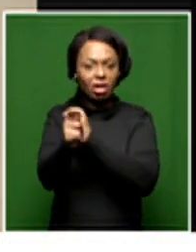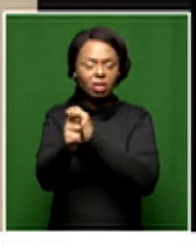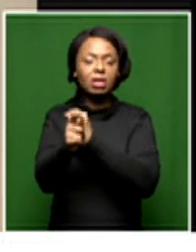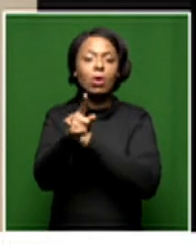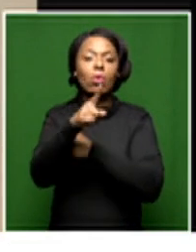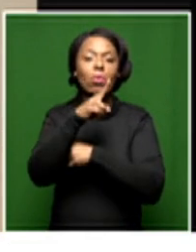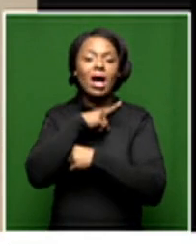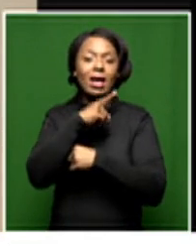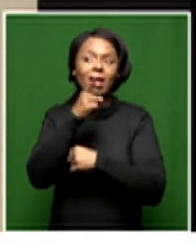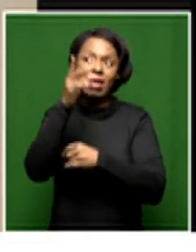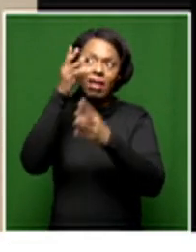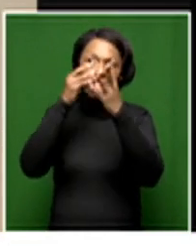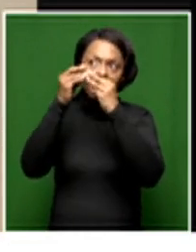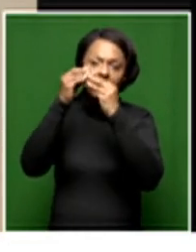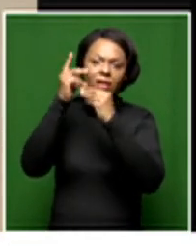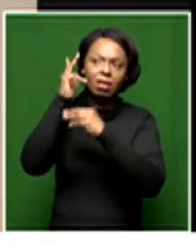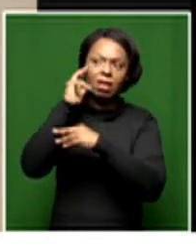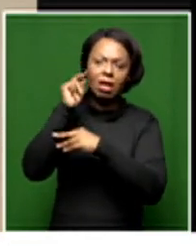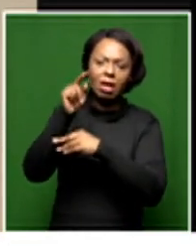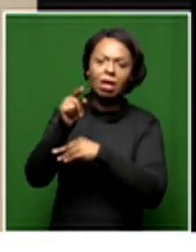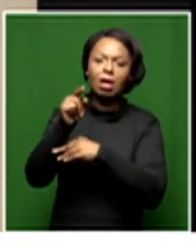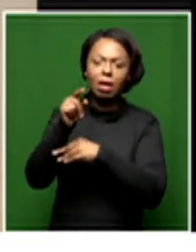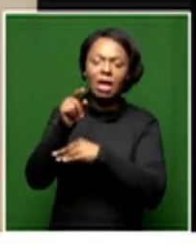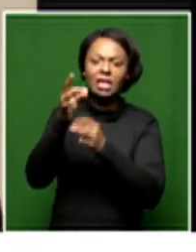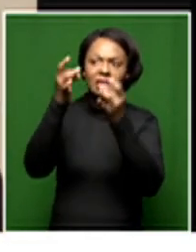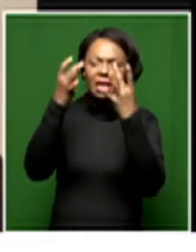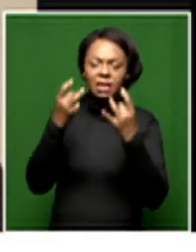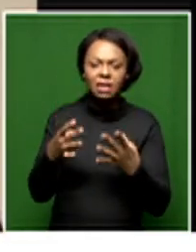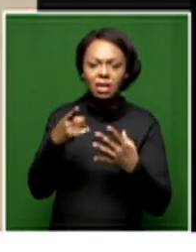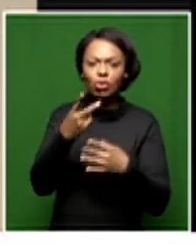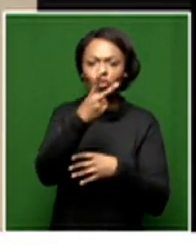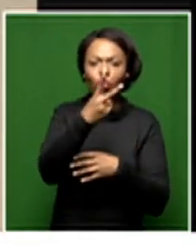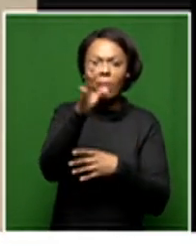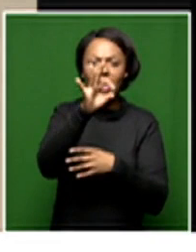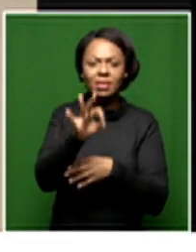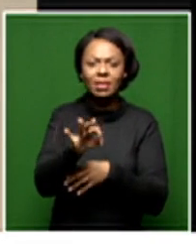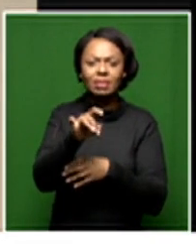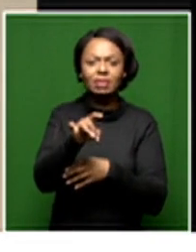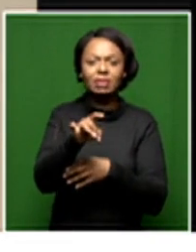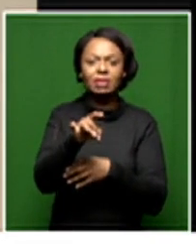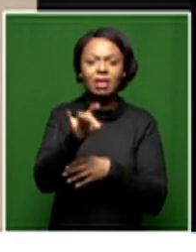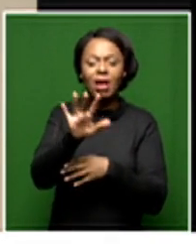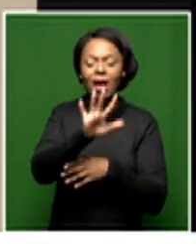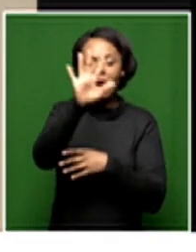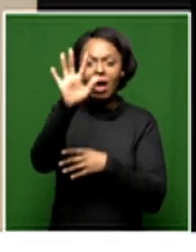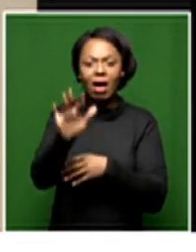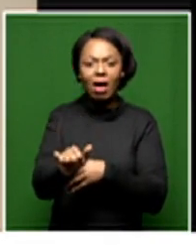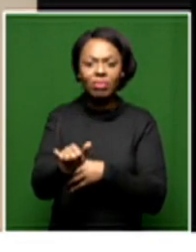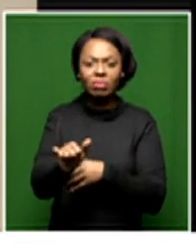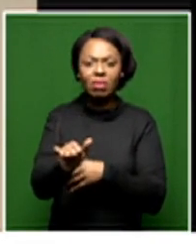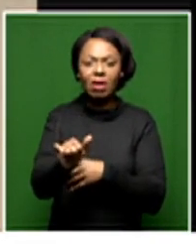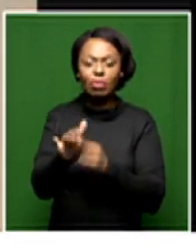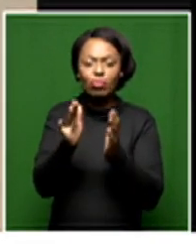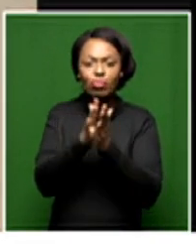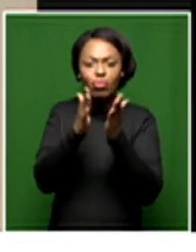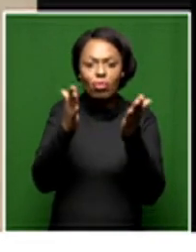when we learned about this very harrowing statistics that only 2% of African or